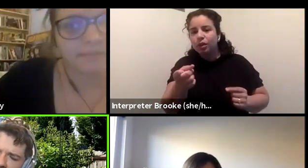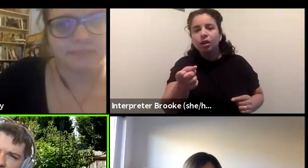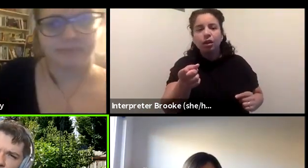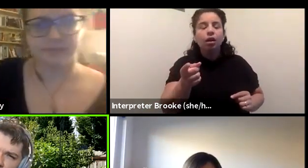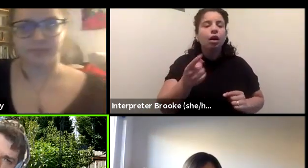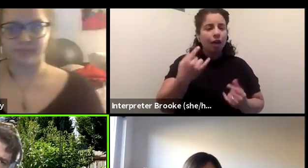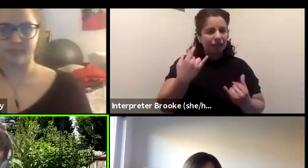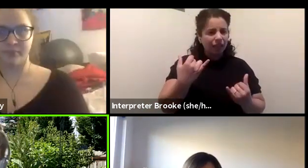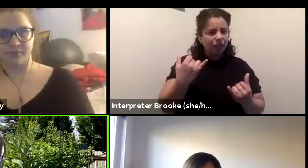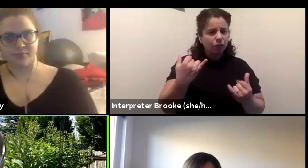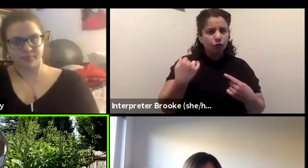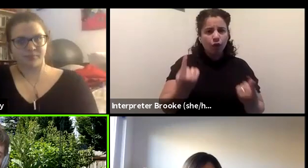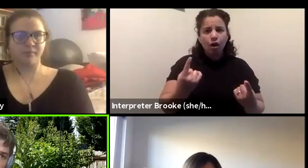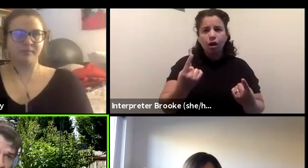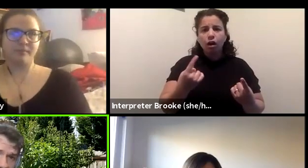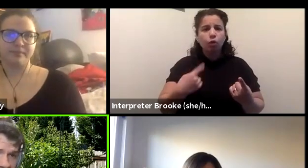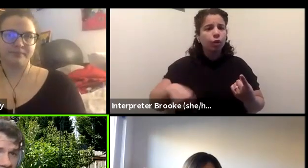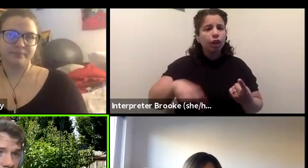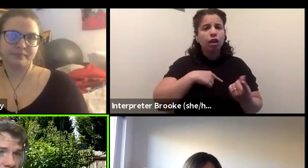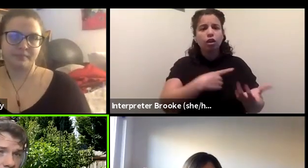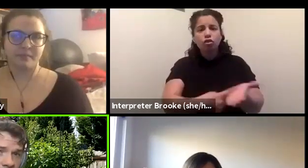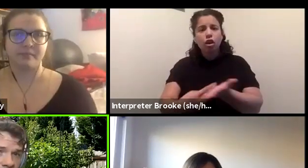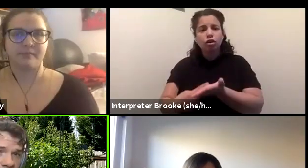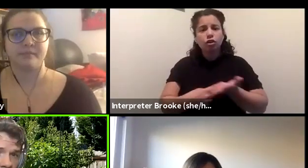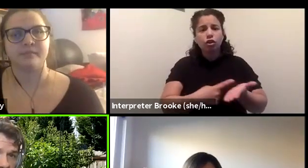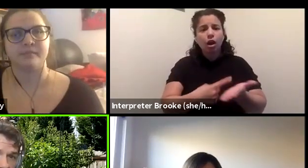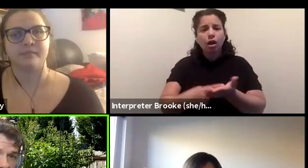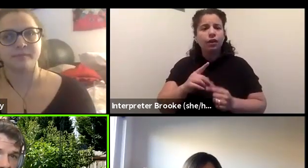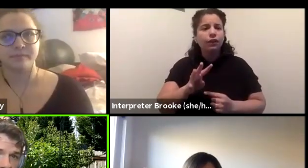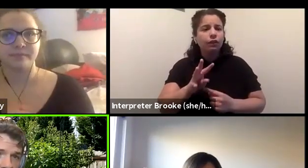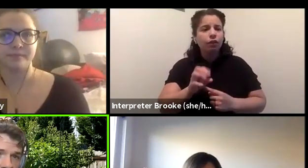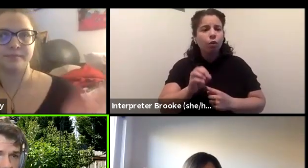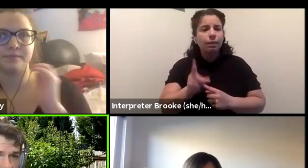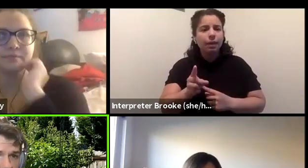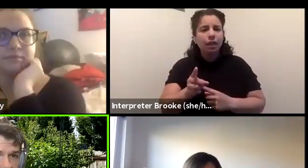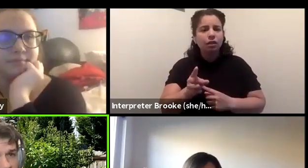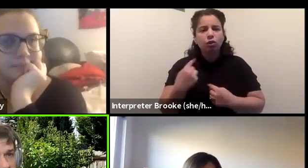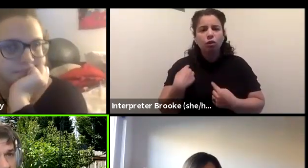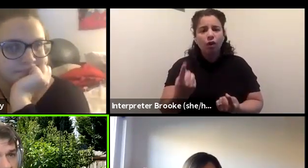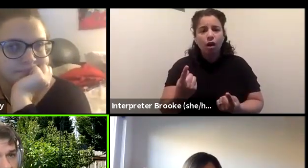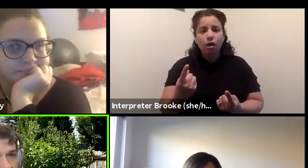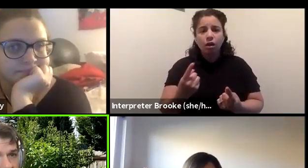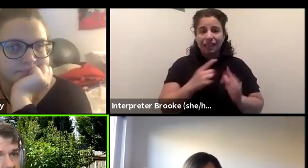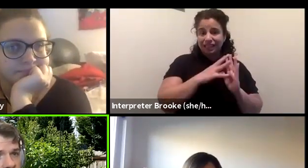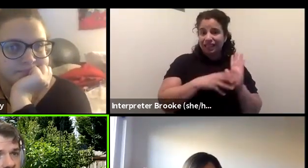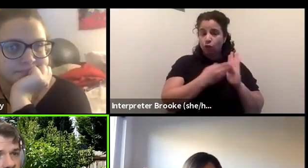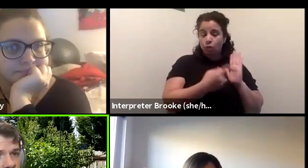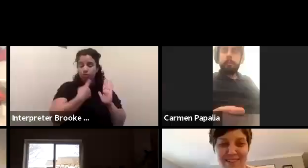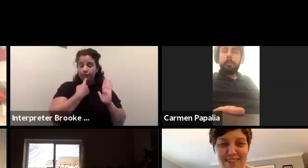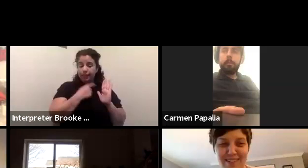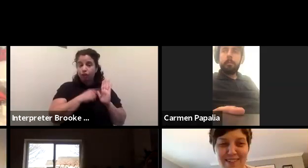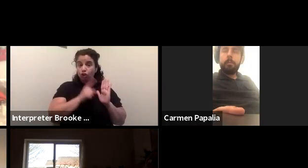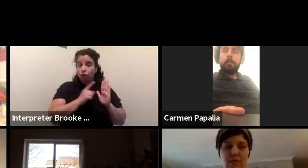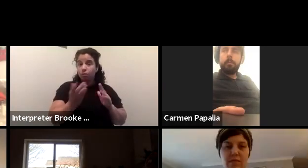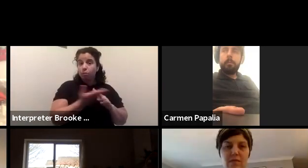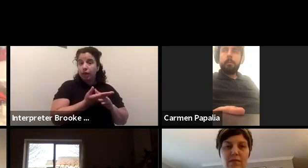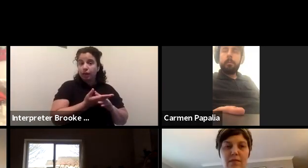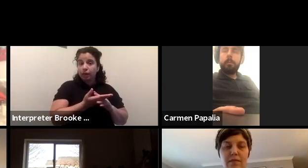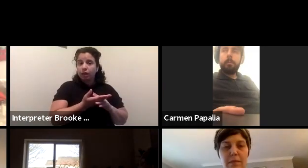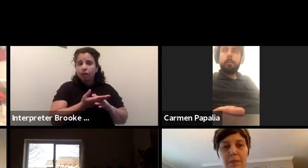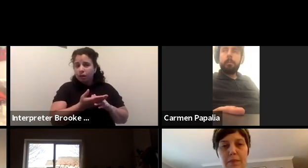I think we've only had about 40 minutes to talk. We have a break scheduled for right now. I'm curious how people, are there any other like closing